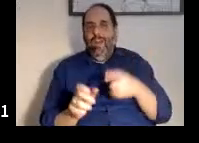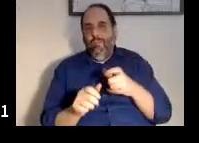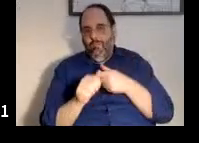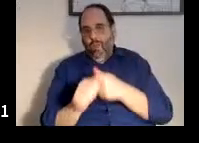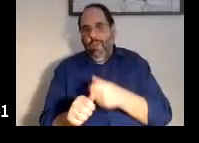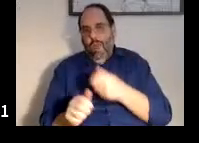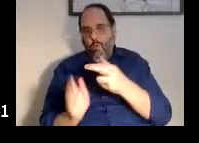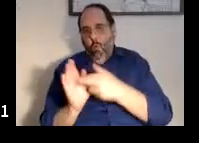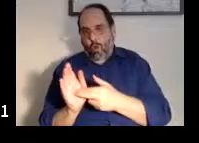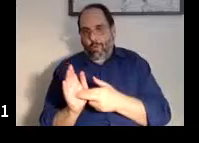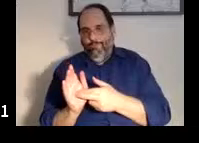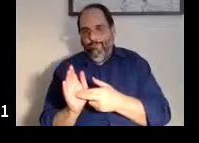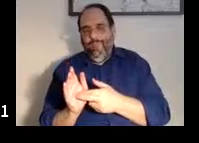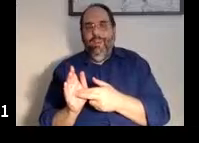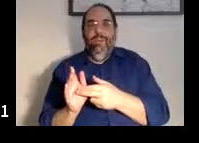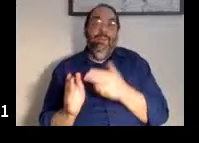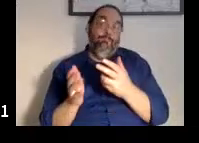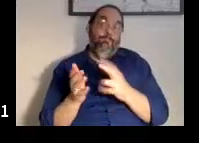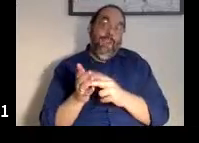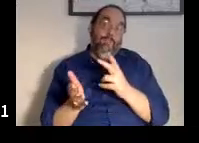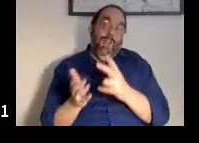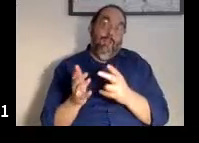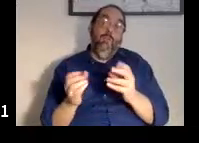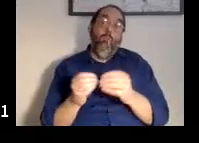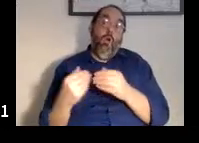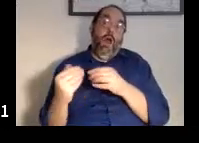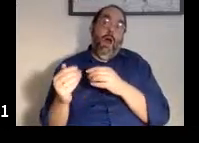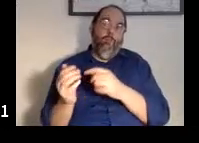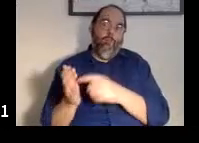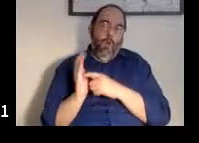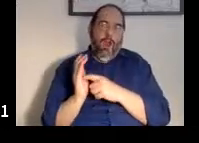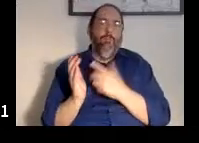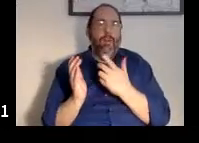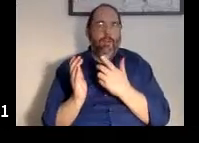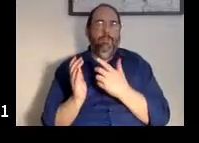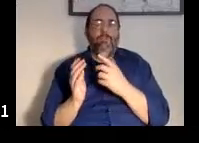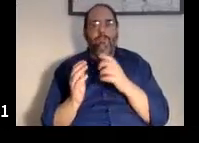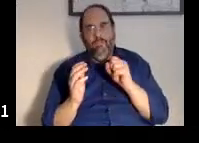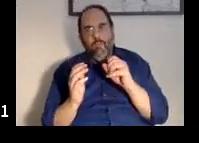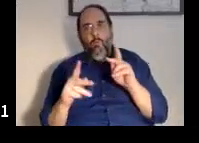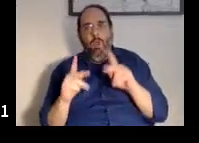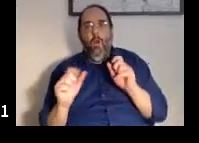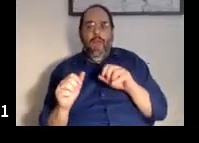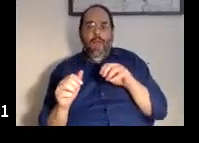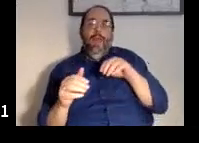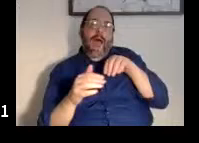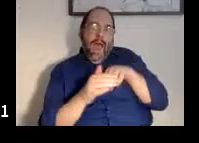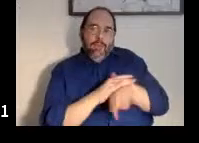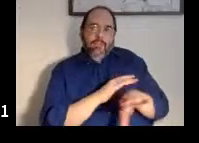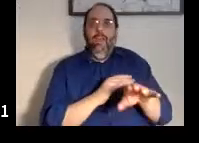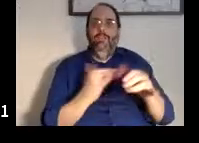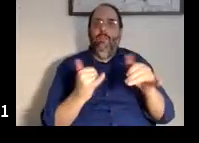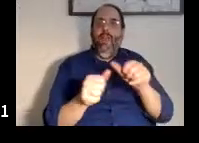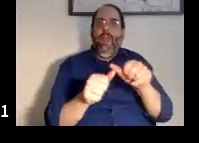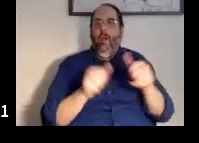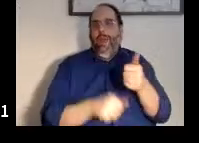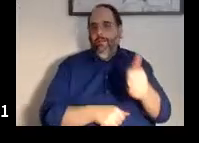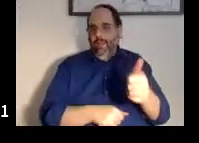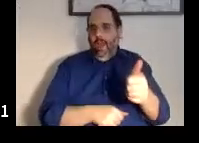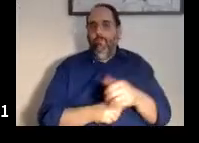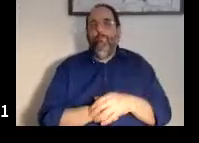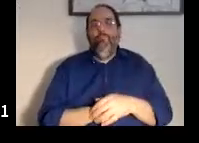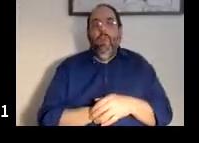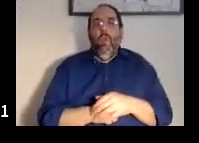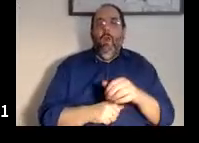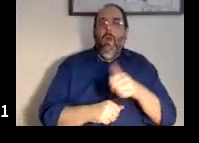which could get you additional obligations to get into the play area or from that path of travel. Another one